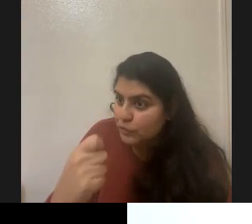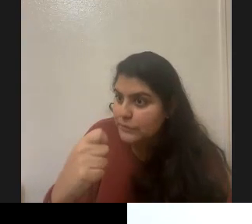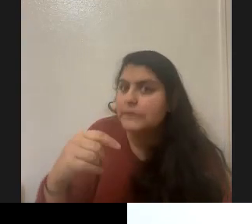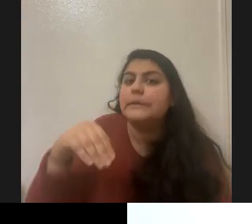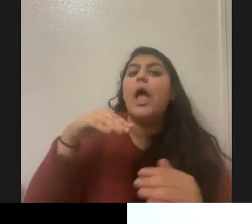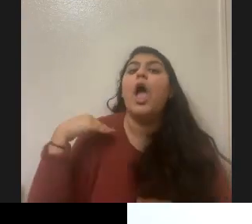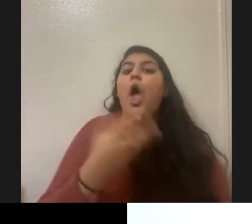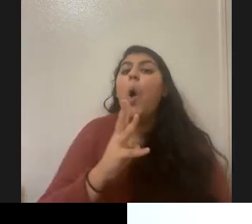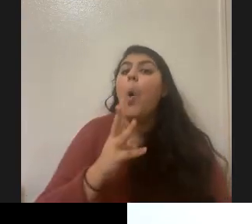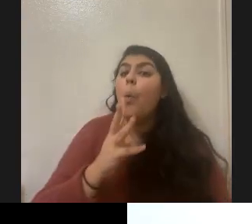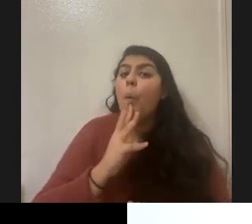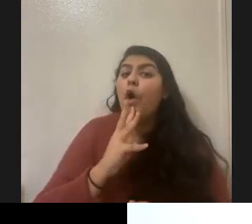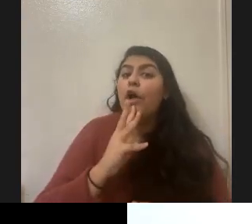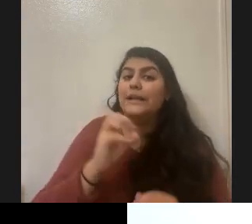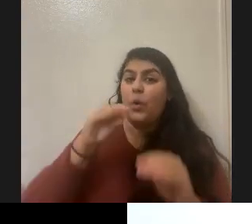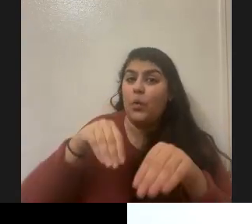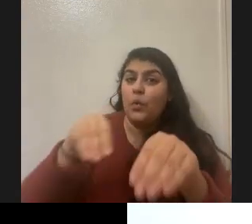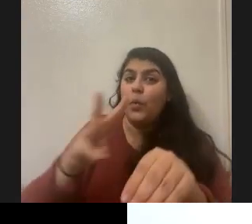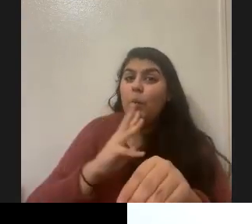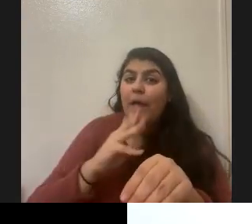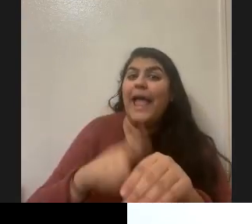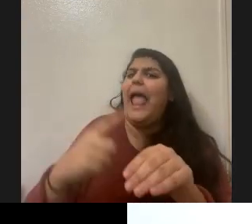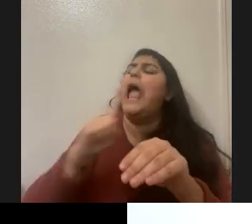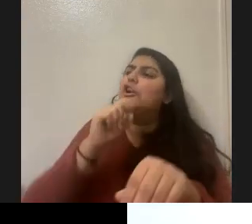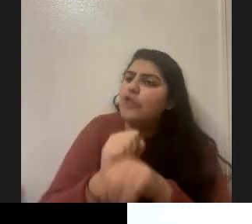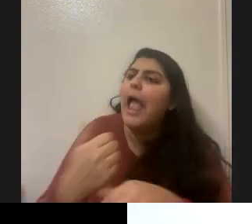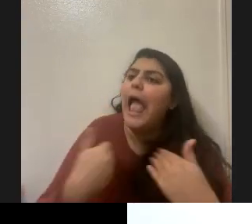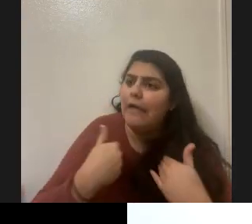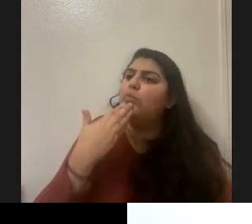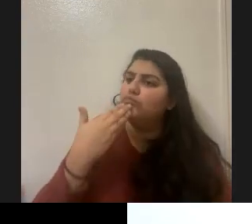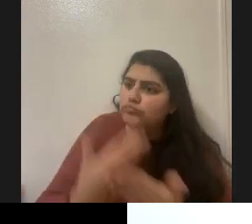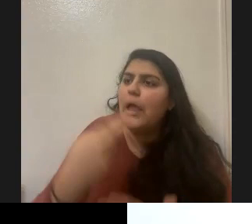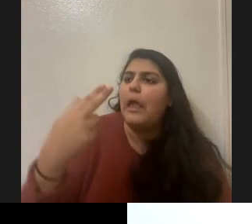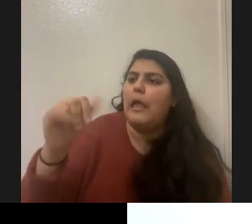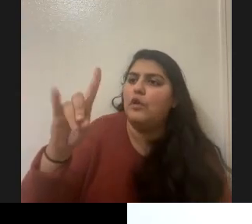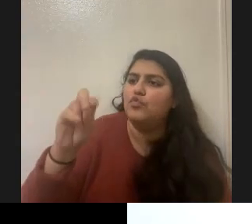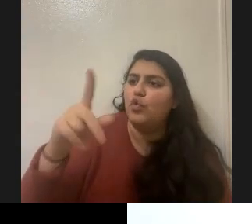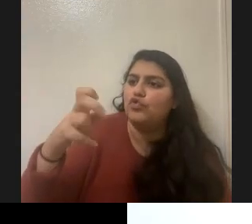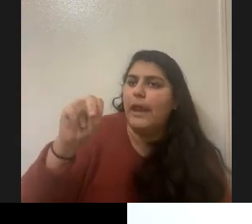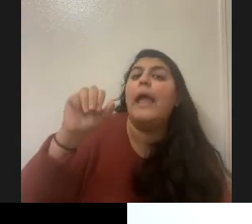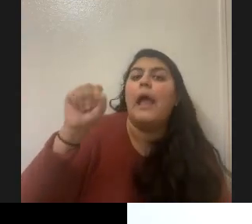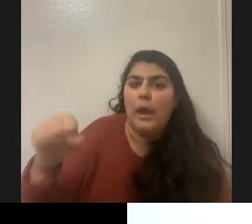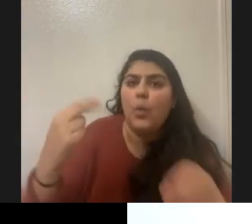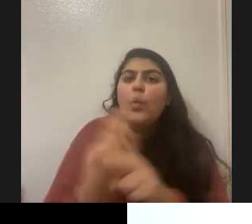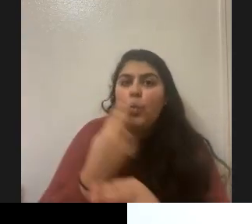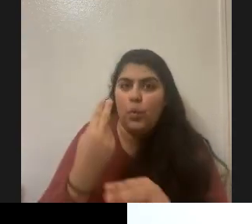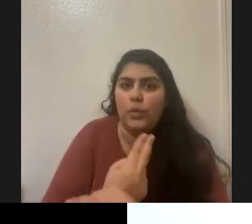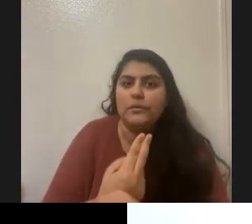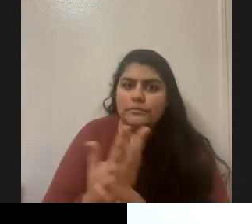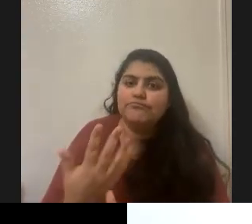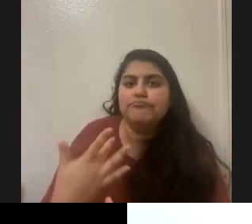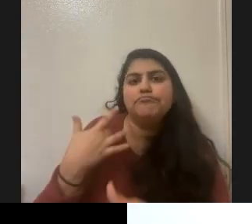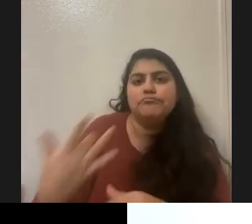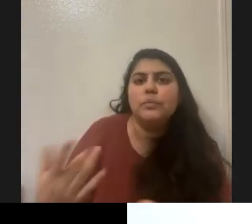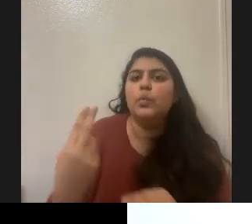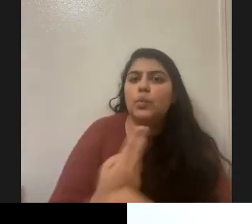seawater actually has a lot of this really good hydrogen inside of it that we can use. So it would typically actually use